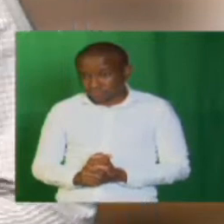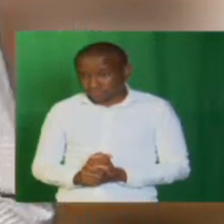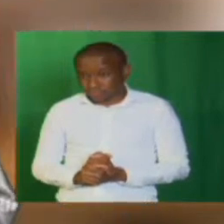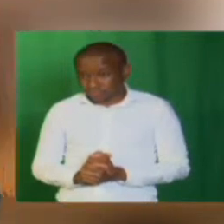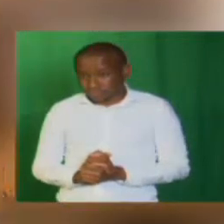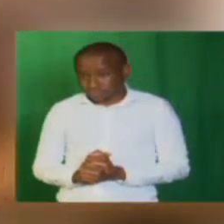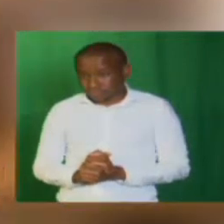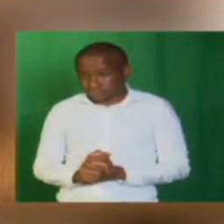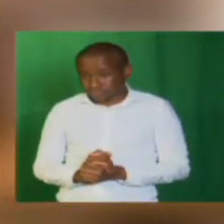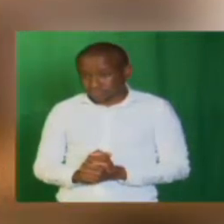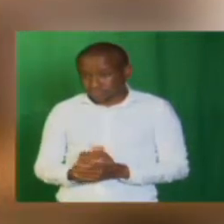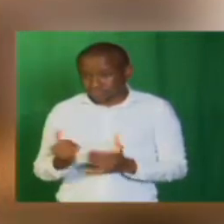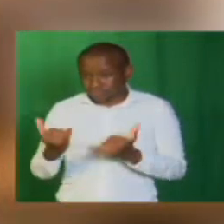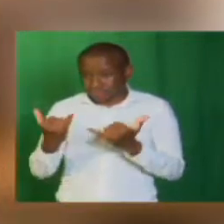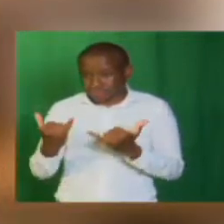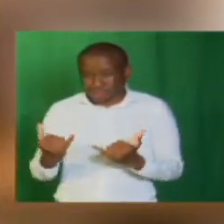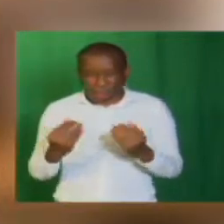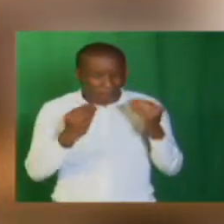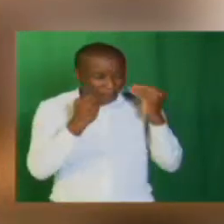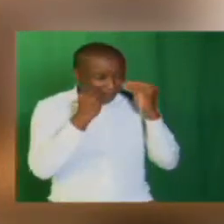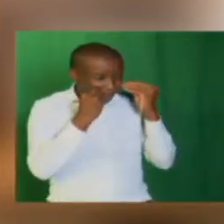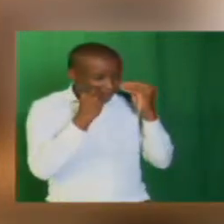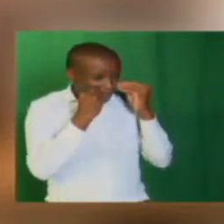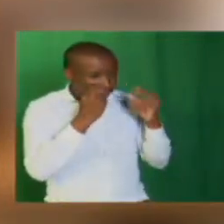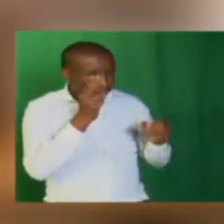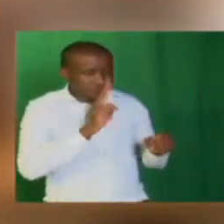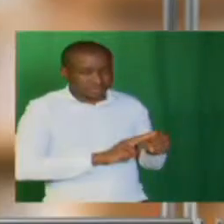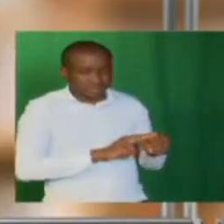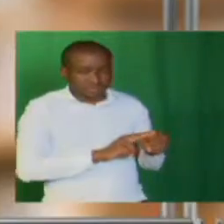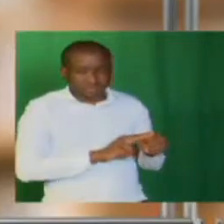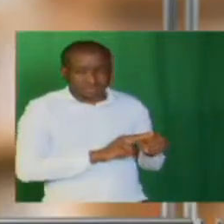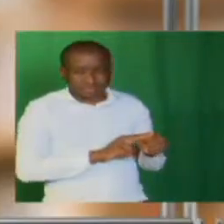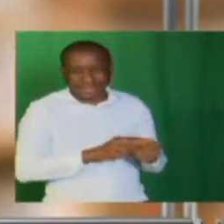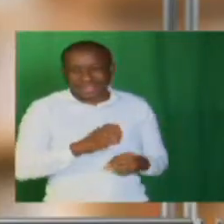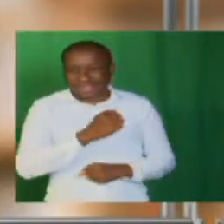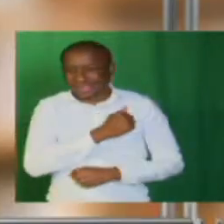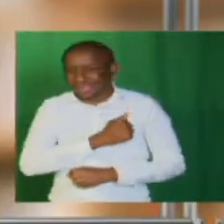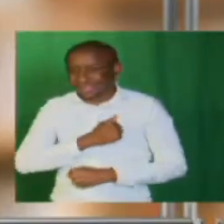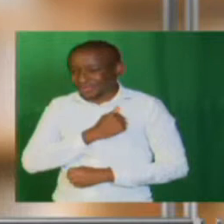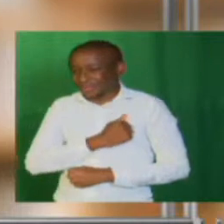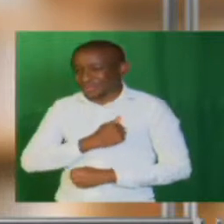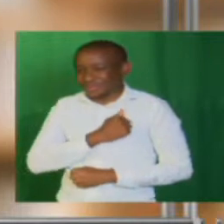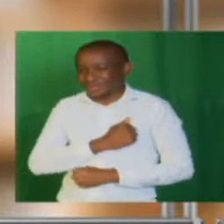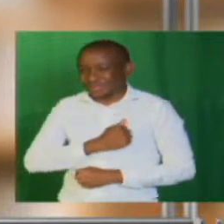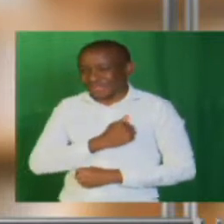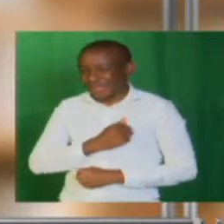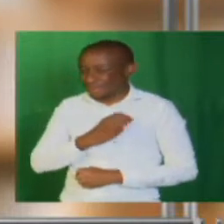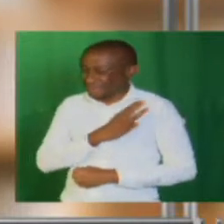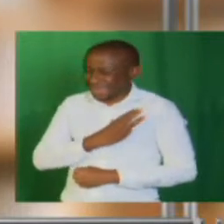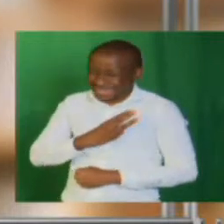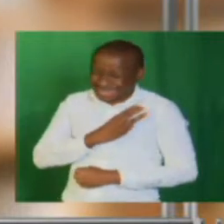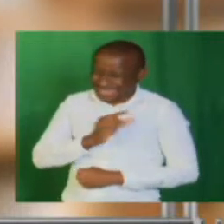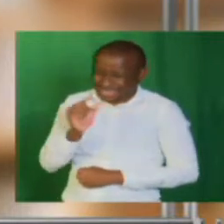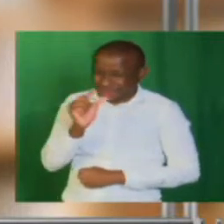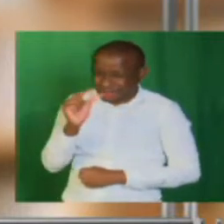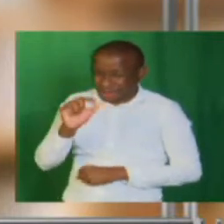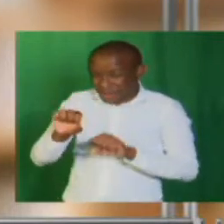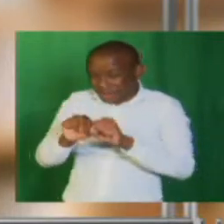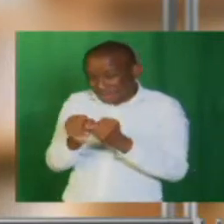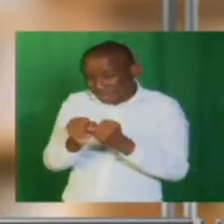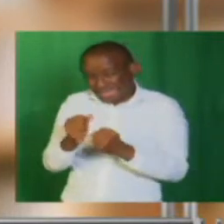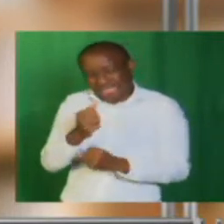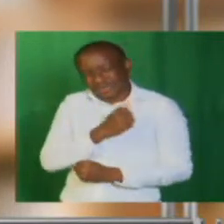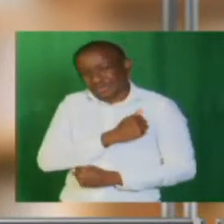okay, may we go to Gwazi again? I'm sorry, can I just please take another break? Our viewers at